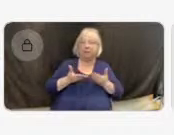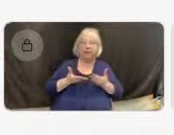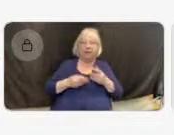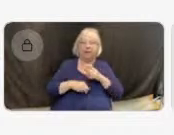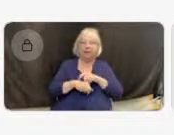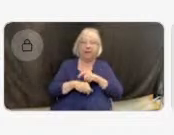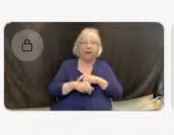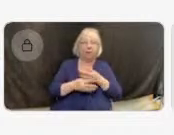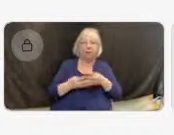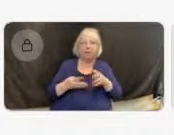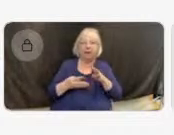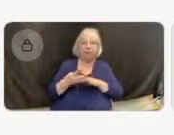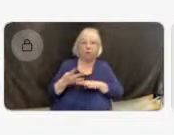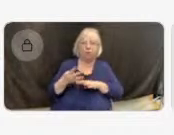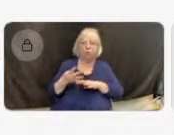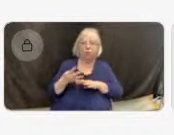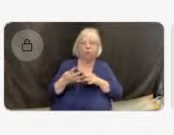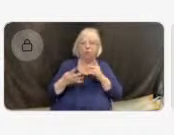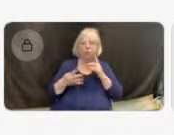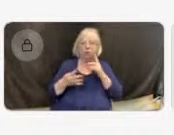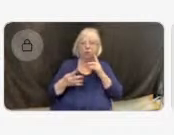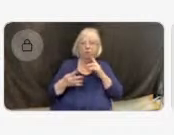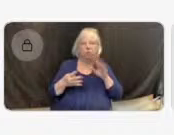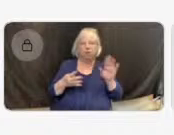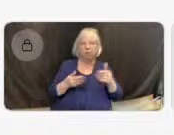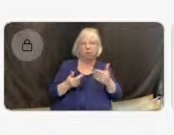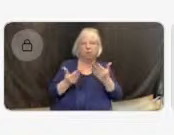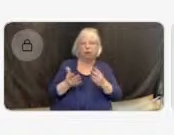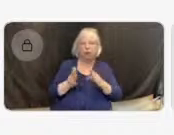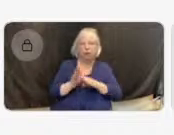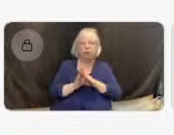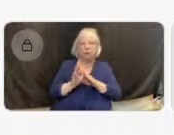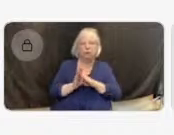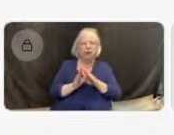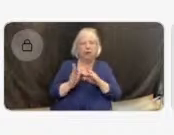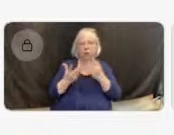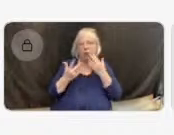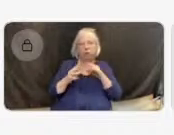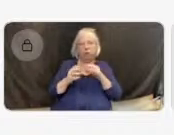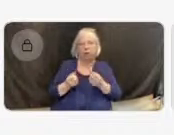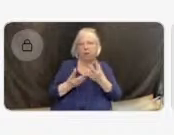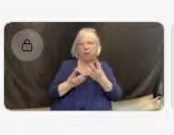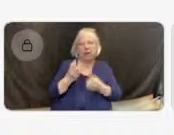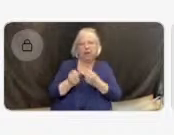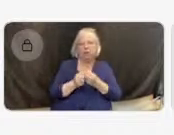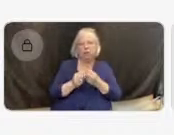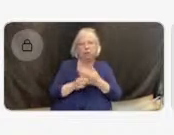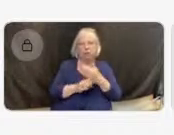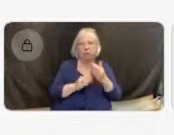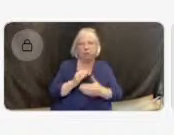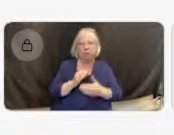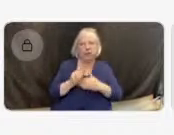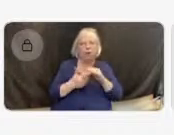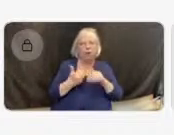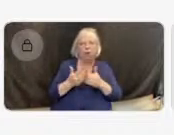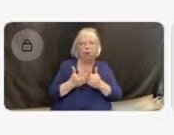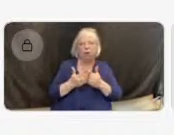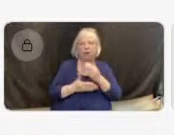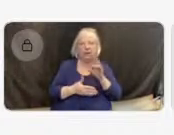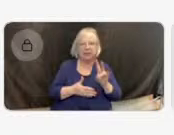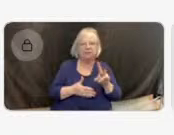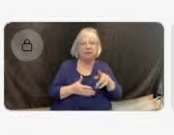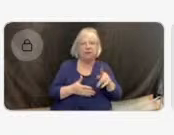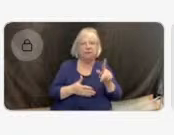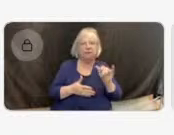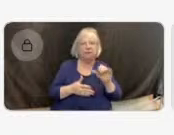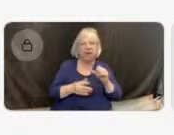they propose to develop this subdivision, how many years they plan to take to develop